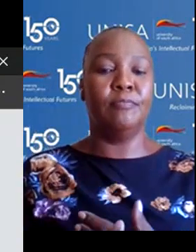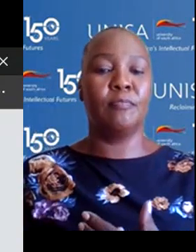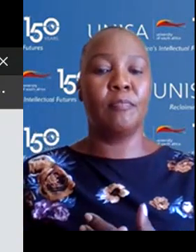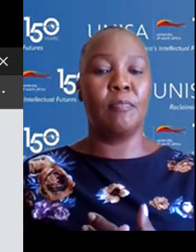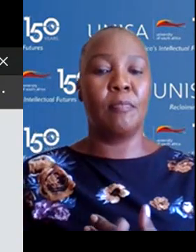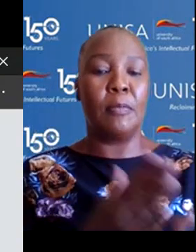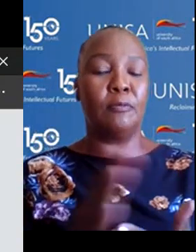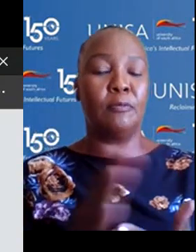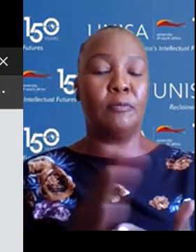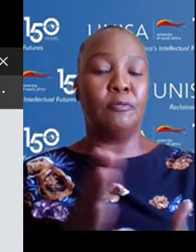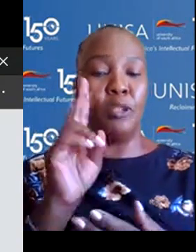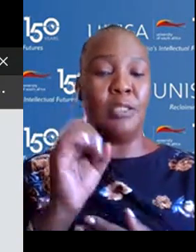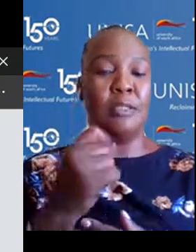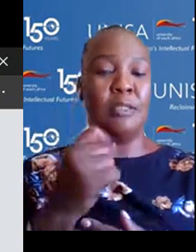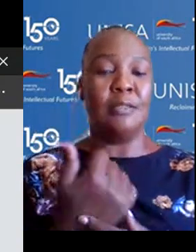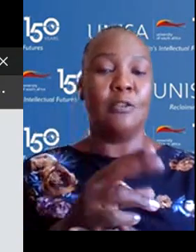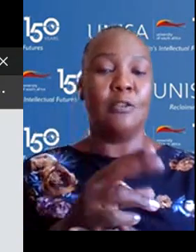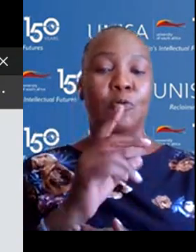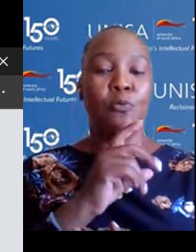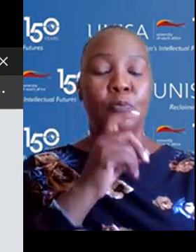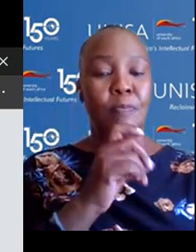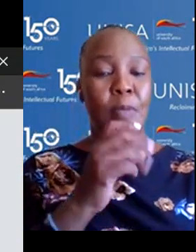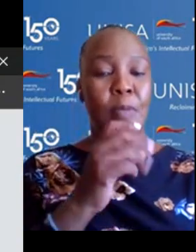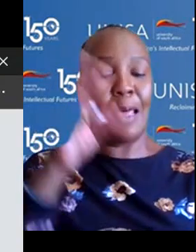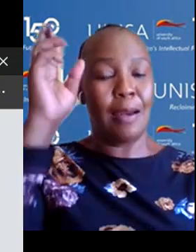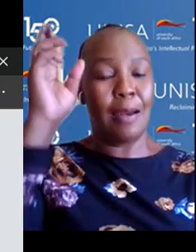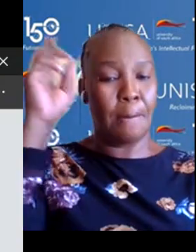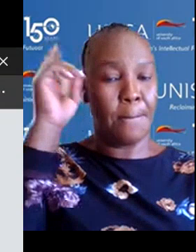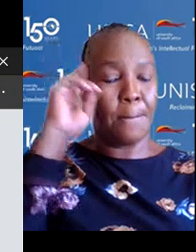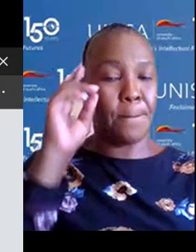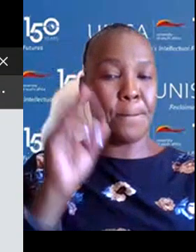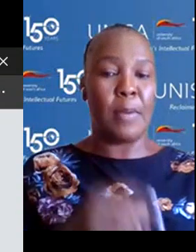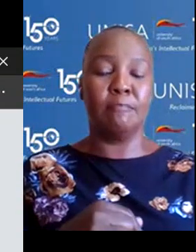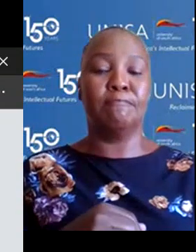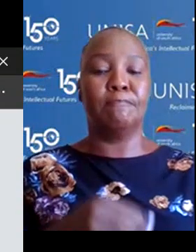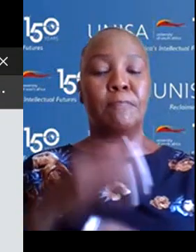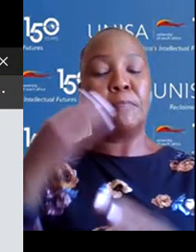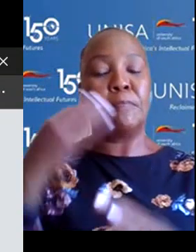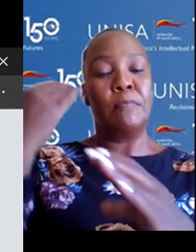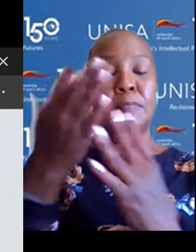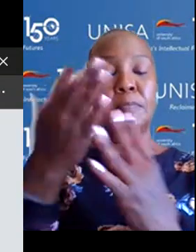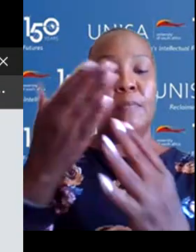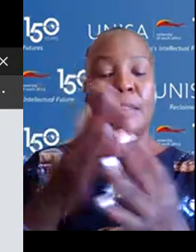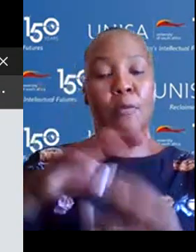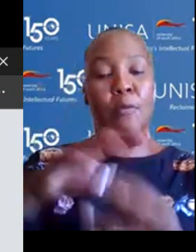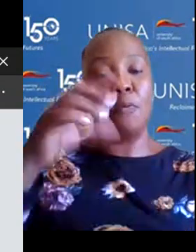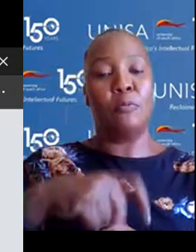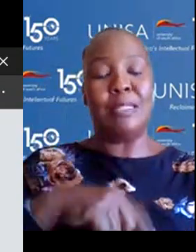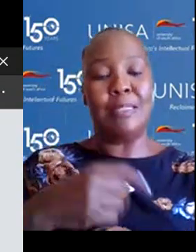Unisa. And then it says, okay, please remember log in with your MyLife or your personal email.